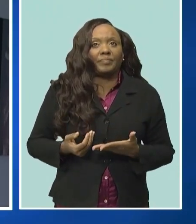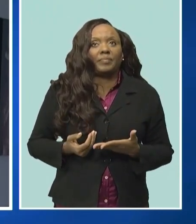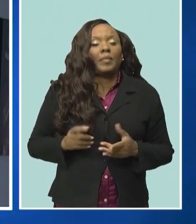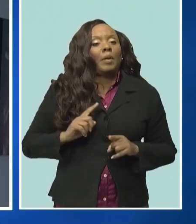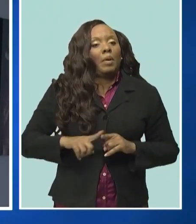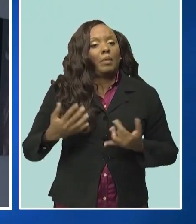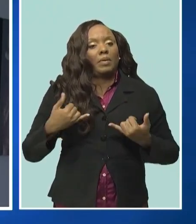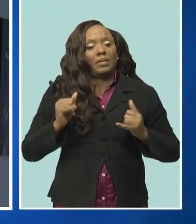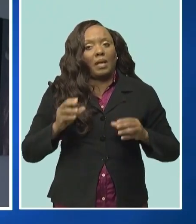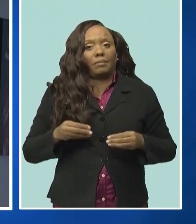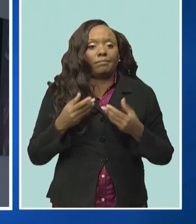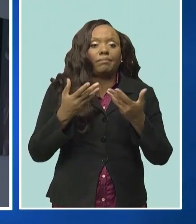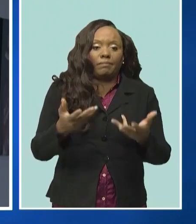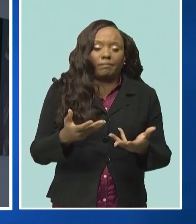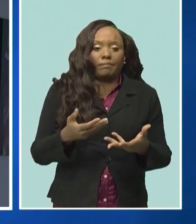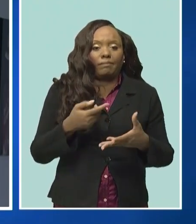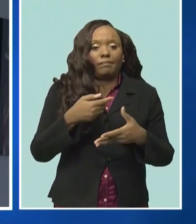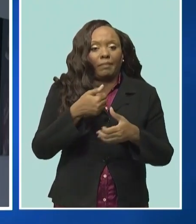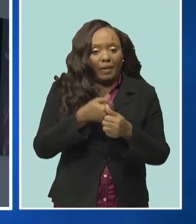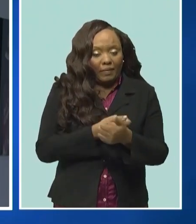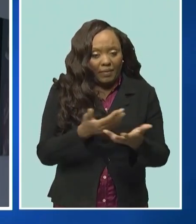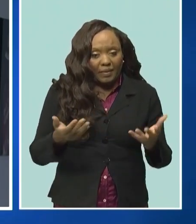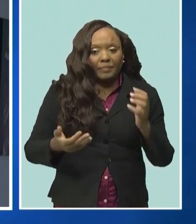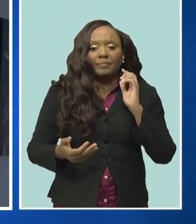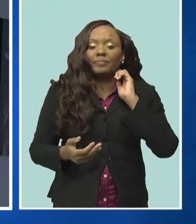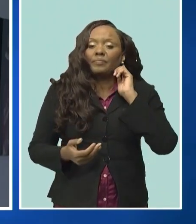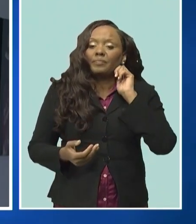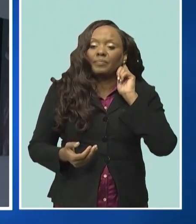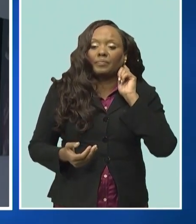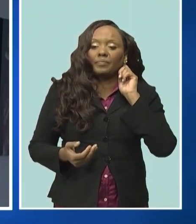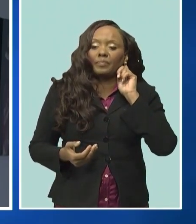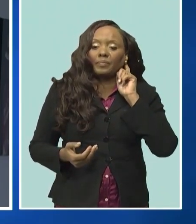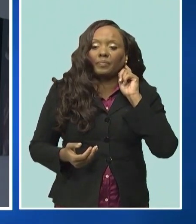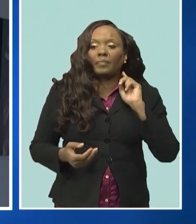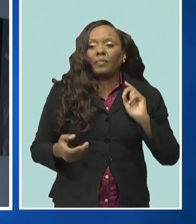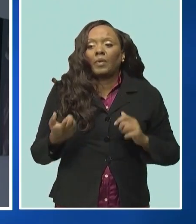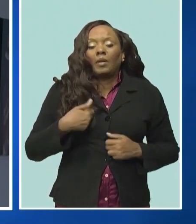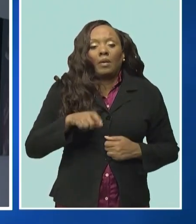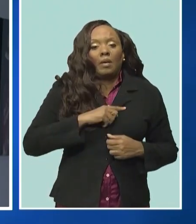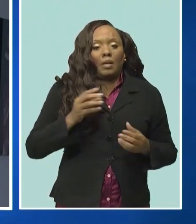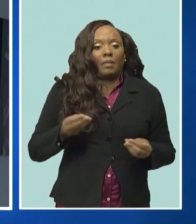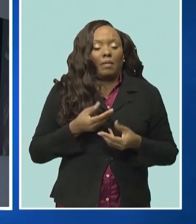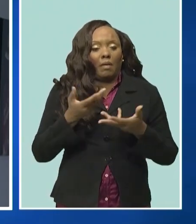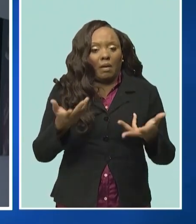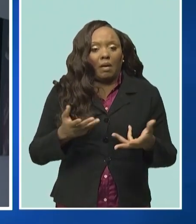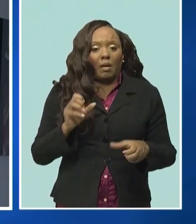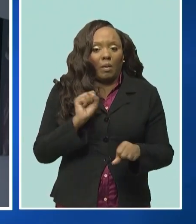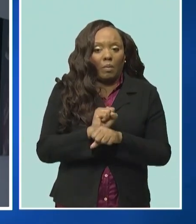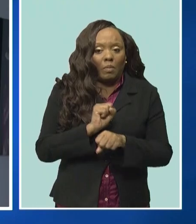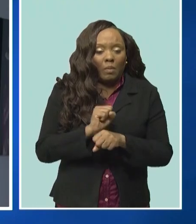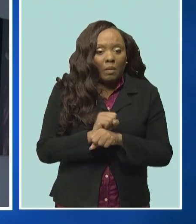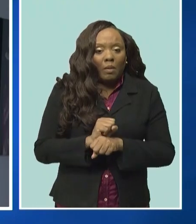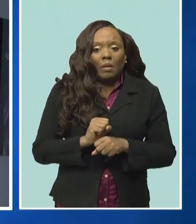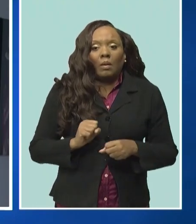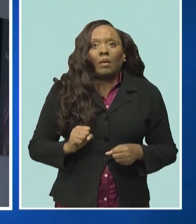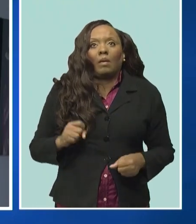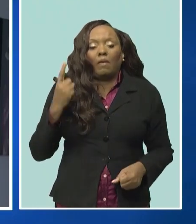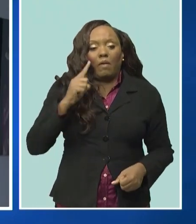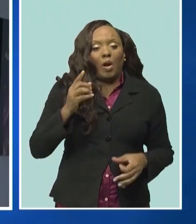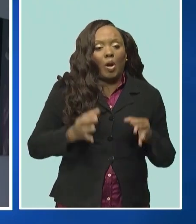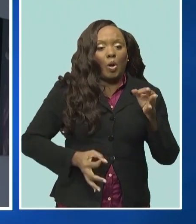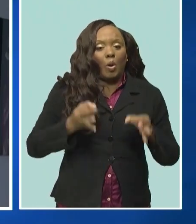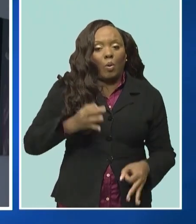delivers. In fact, the tribunal has provided a stream of work for the Court of